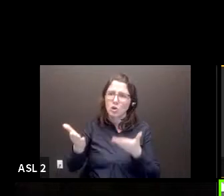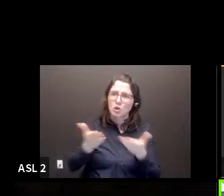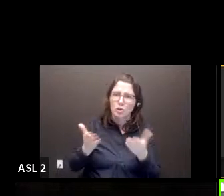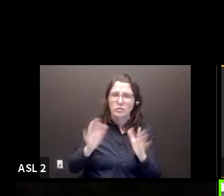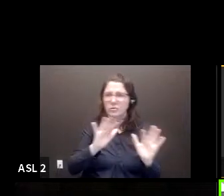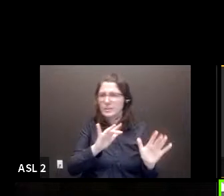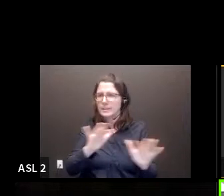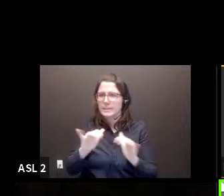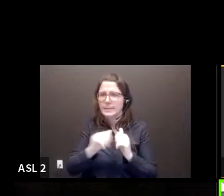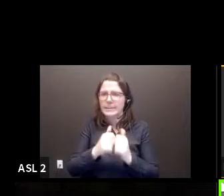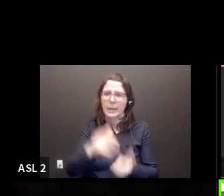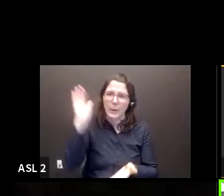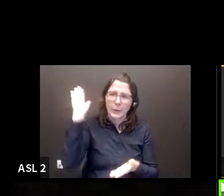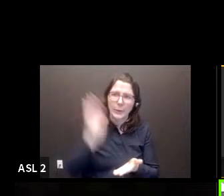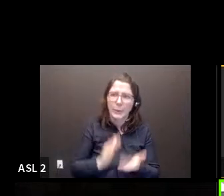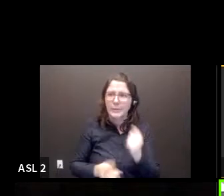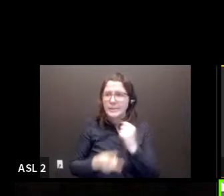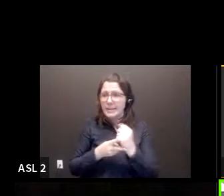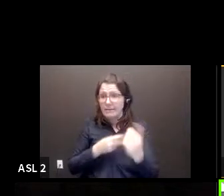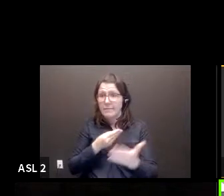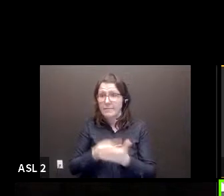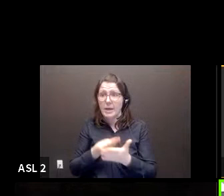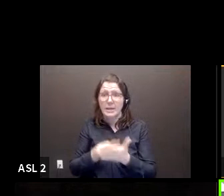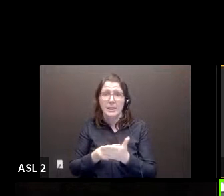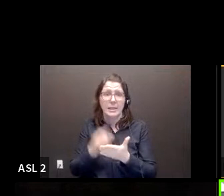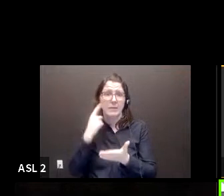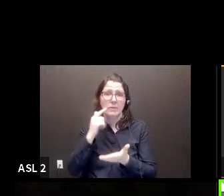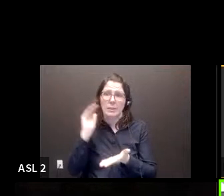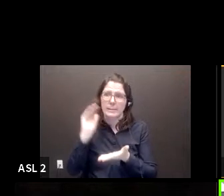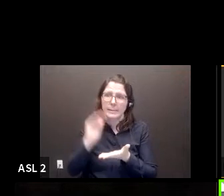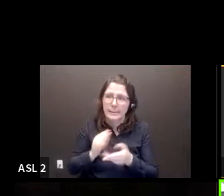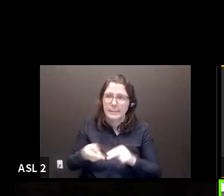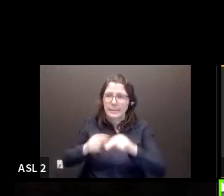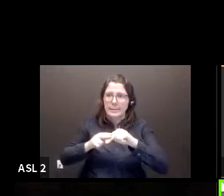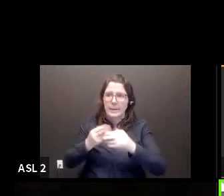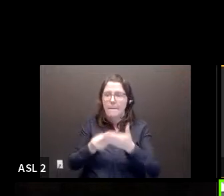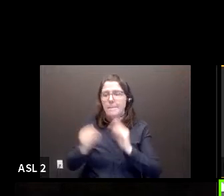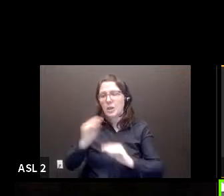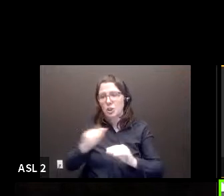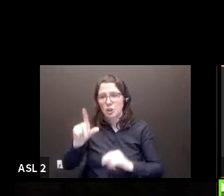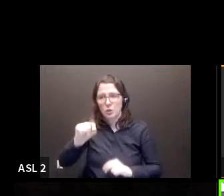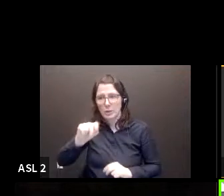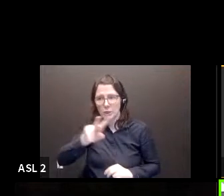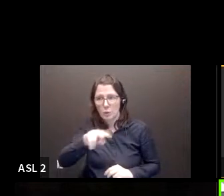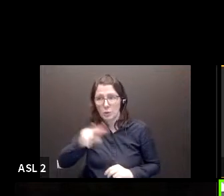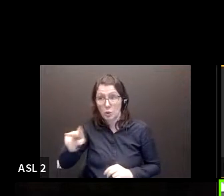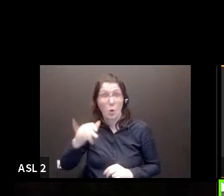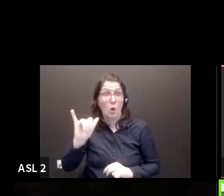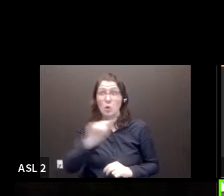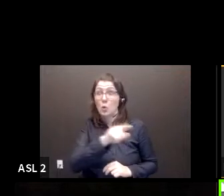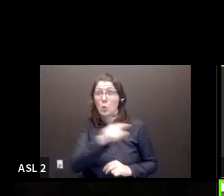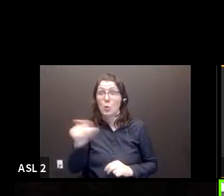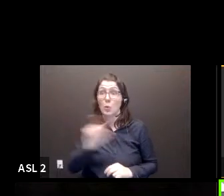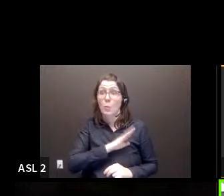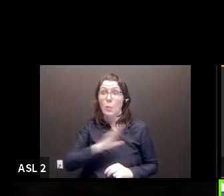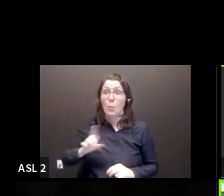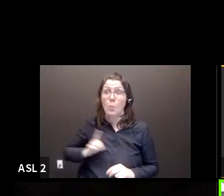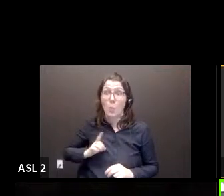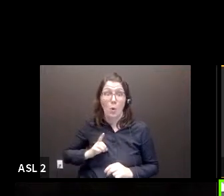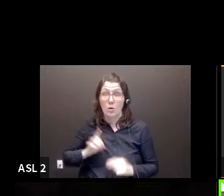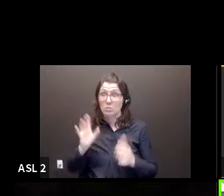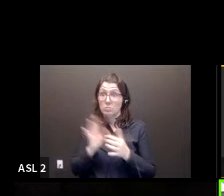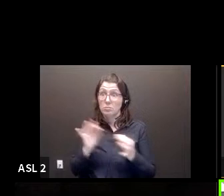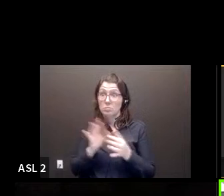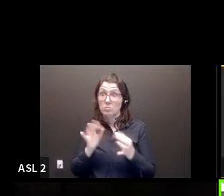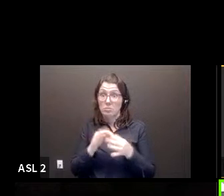the budget in 2022 we've also heard repeatedly from the board specifically from vice chair smallwood that outsourcing is a key component